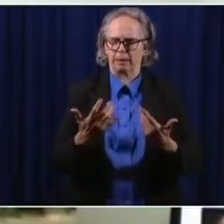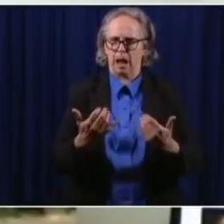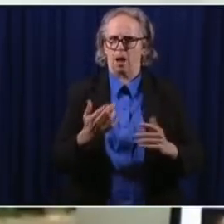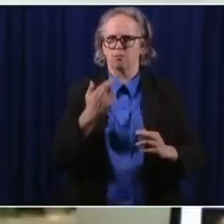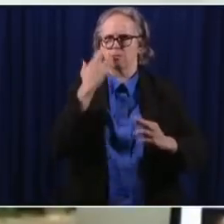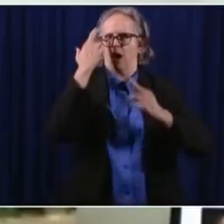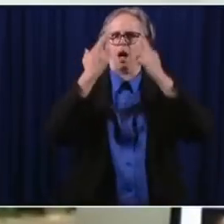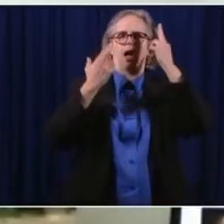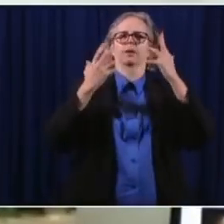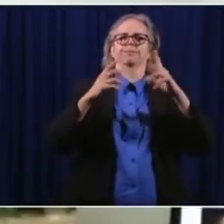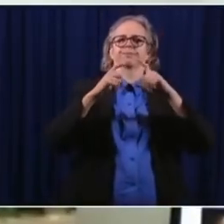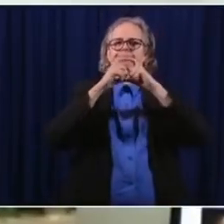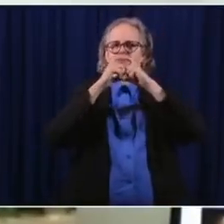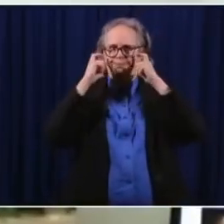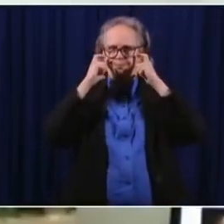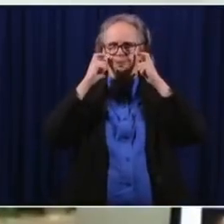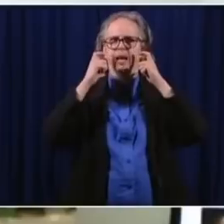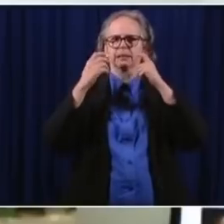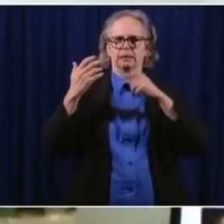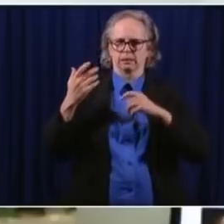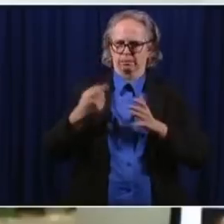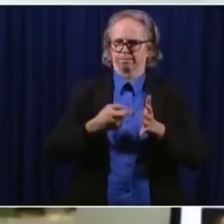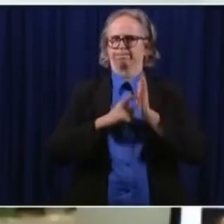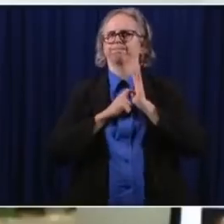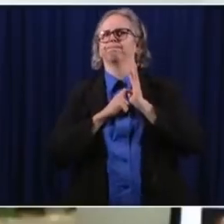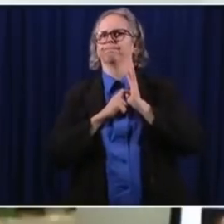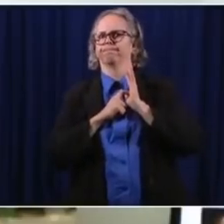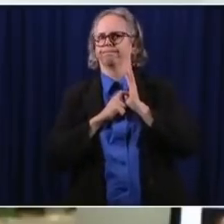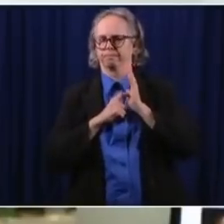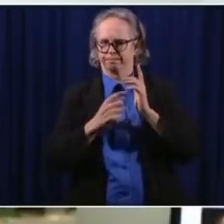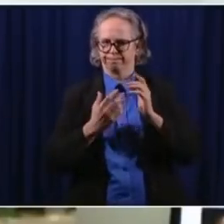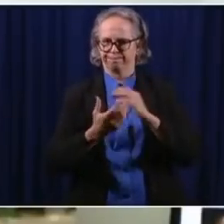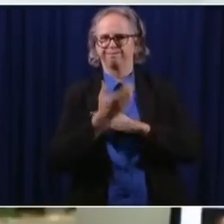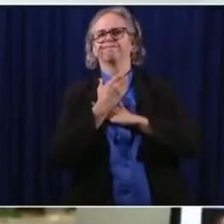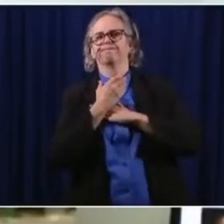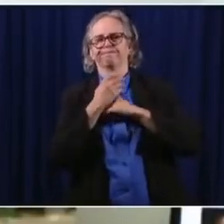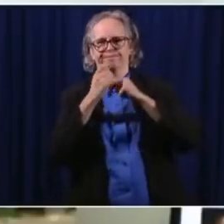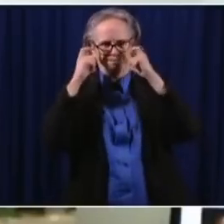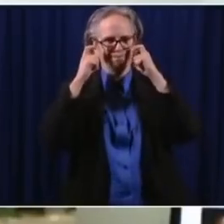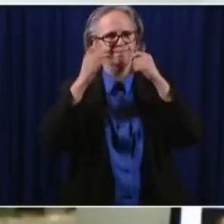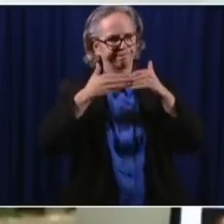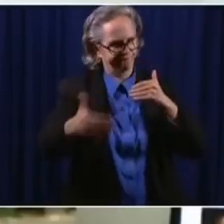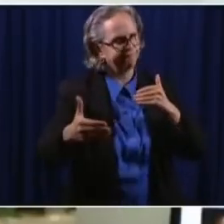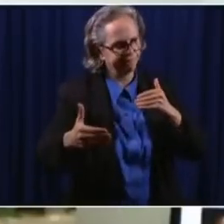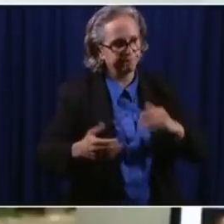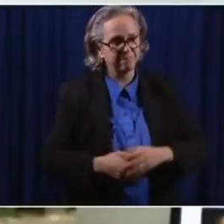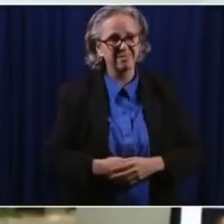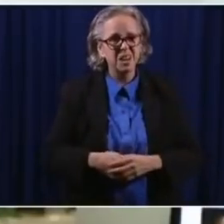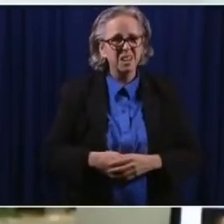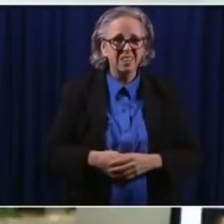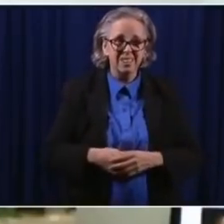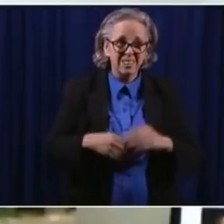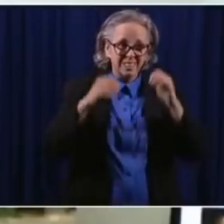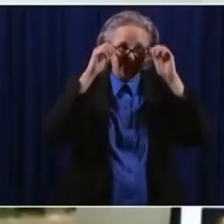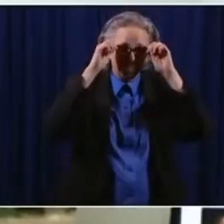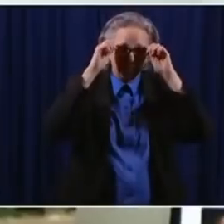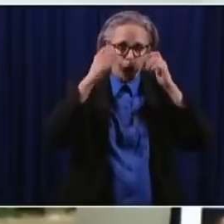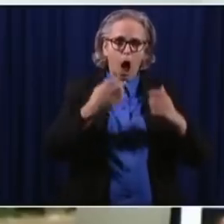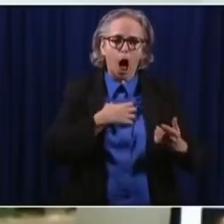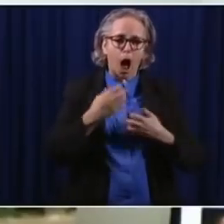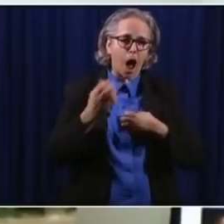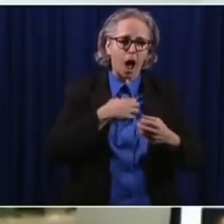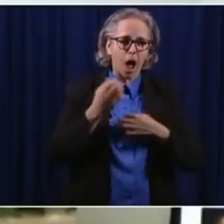since your mandatory mask order. But I would tell you that the number of complaints we're getting has also risen because of